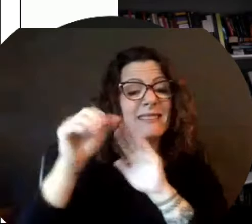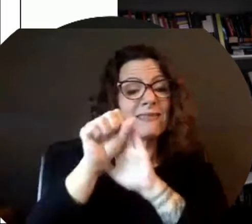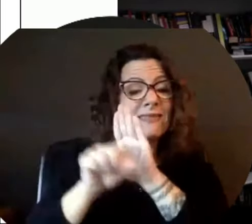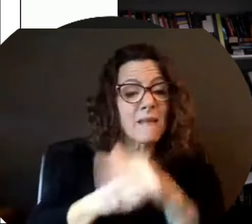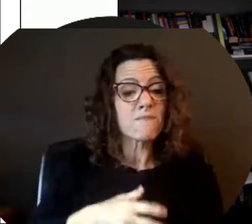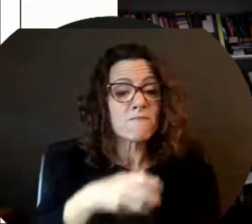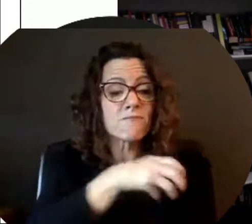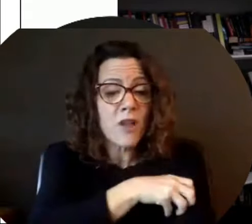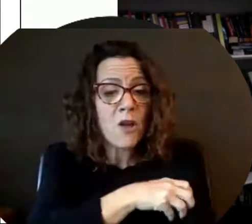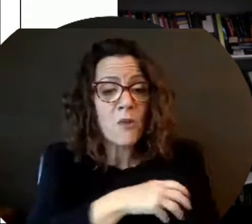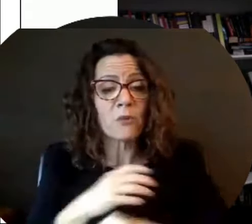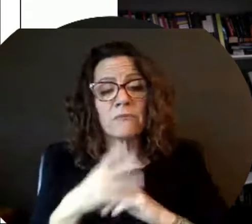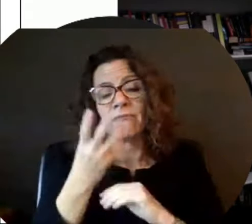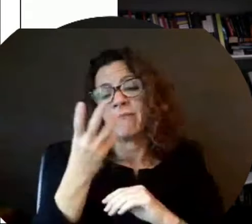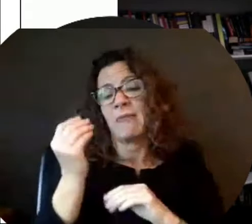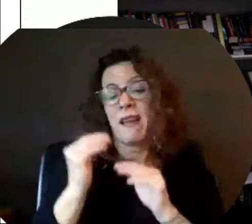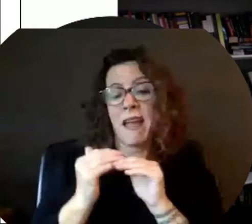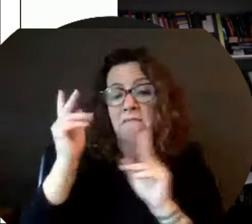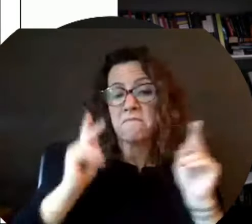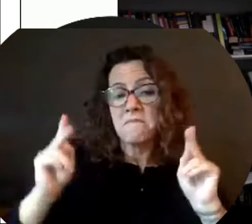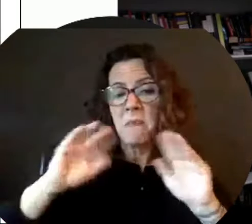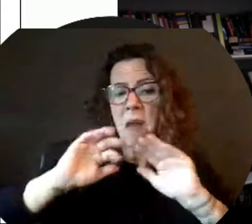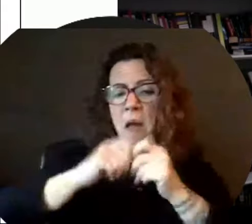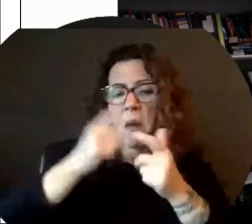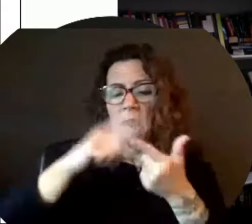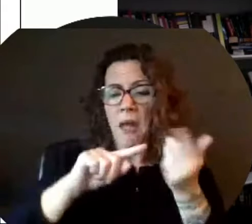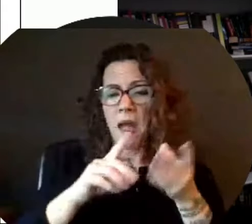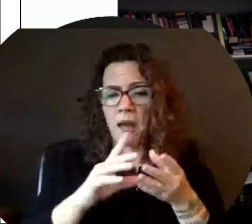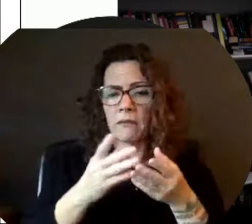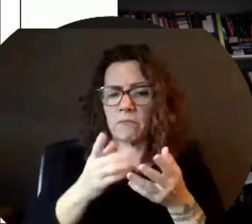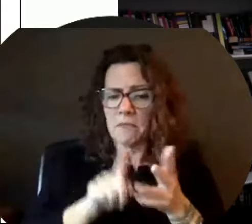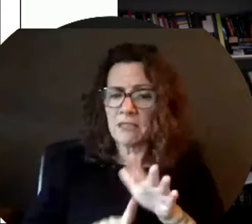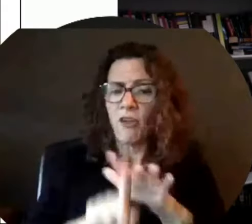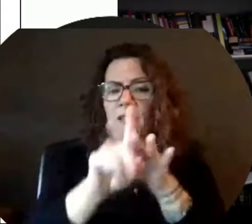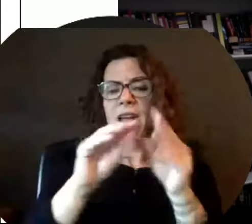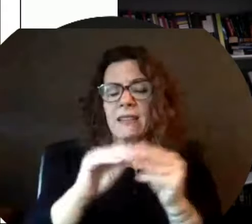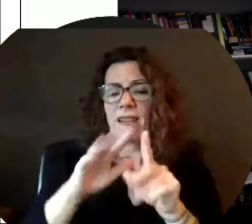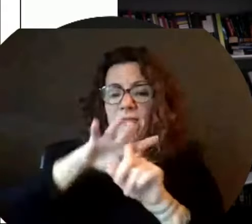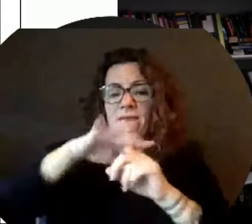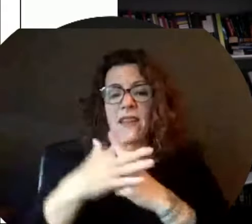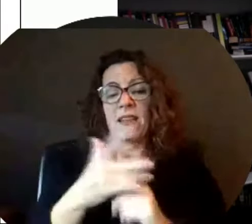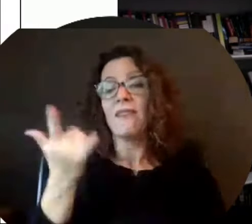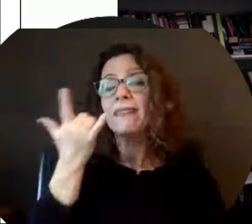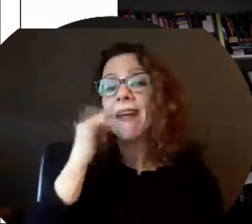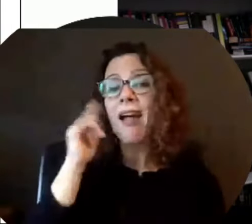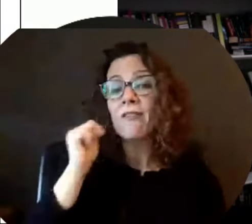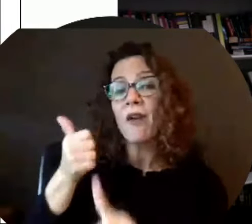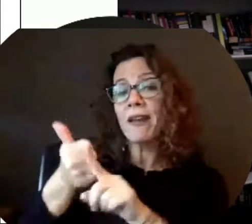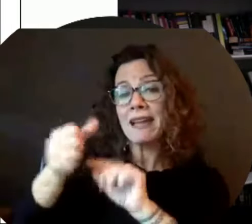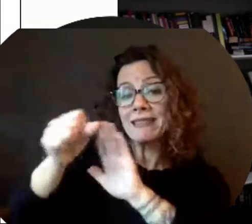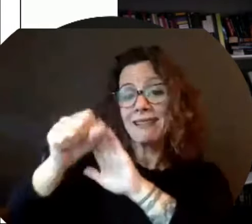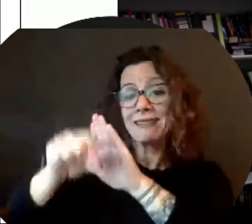Virginia, similarly. And these old agricultural fields